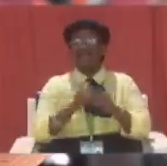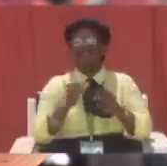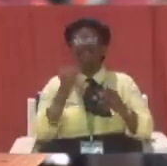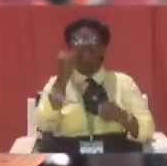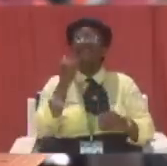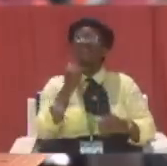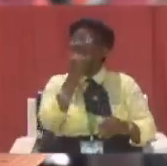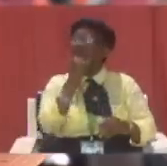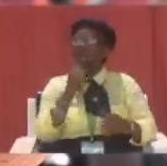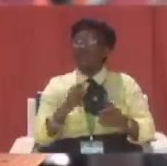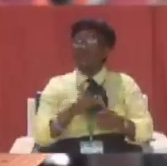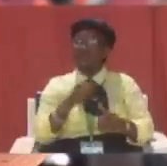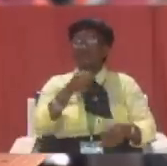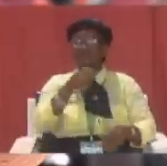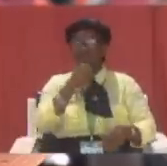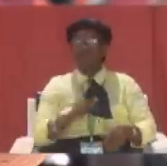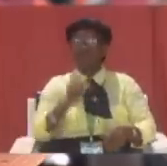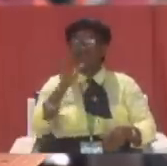chapter 10,